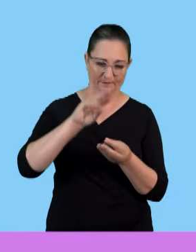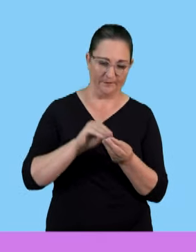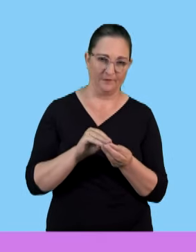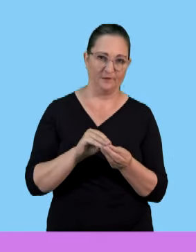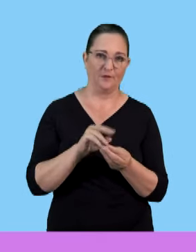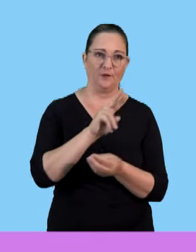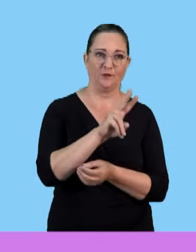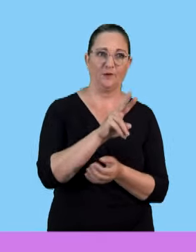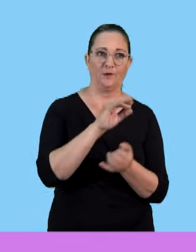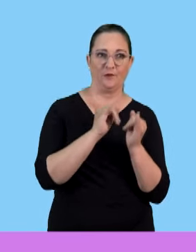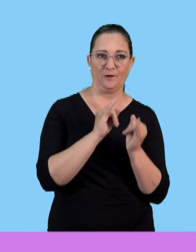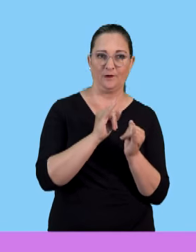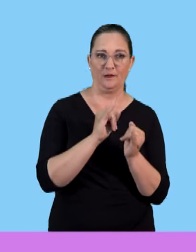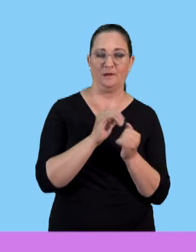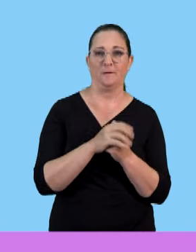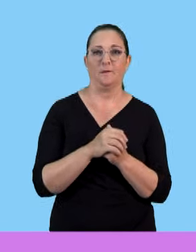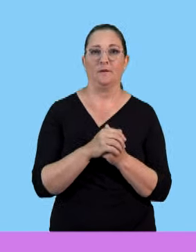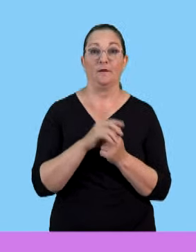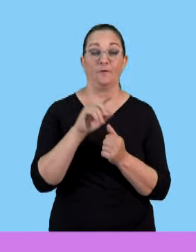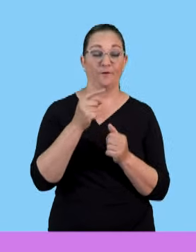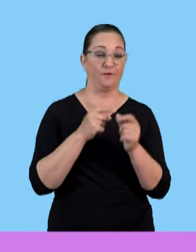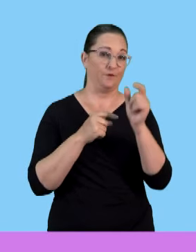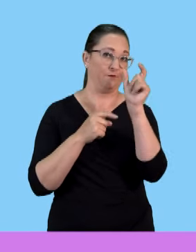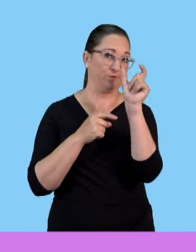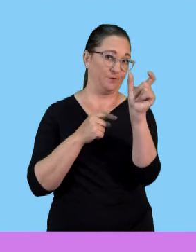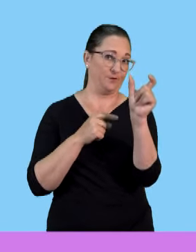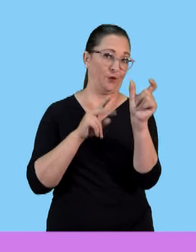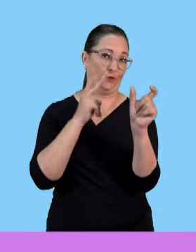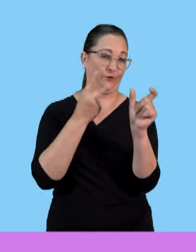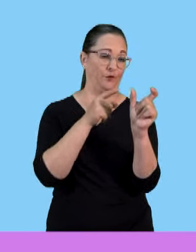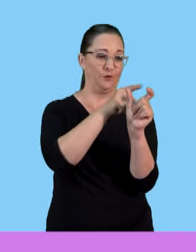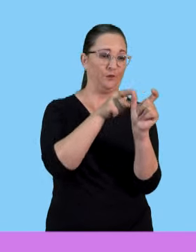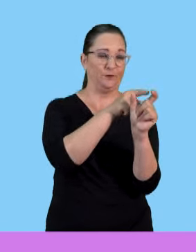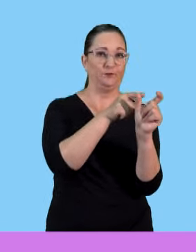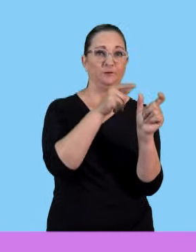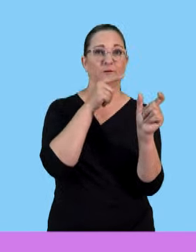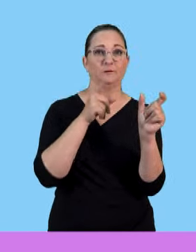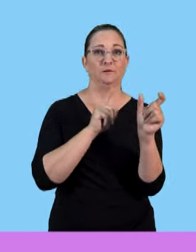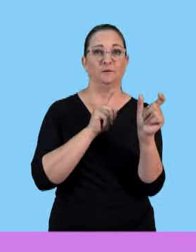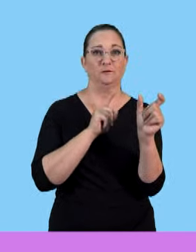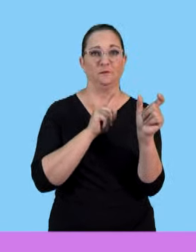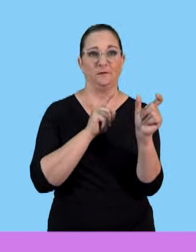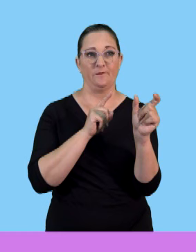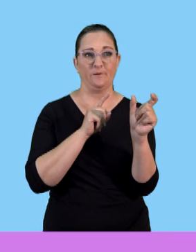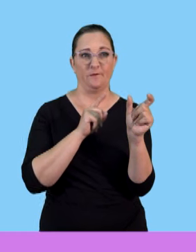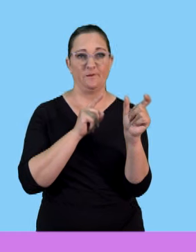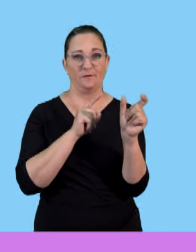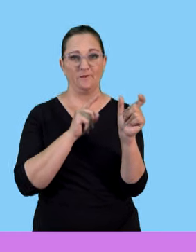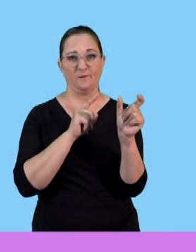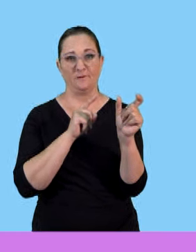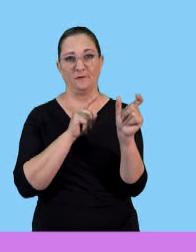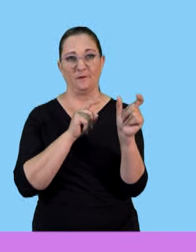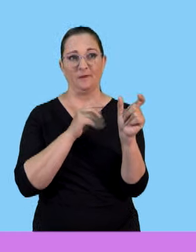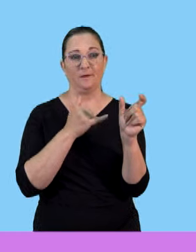total cost of using 211. We go to our first block, and when we look at our first block, it says from 0